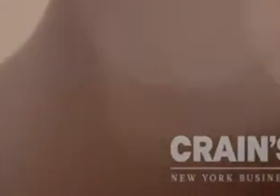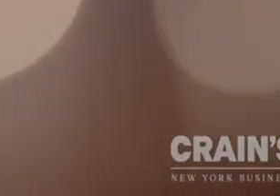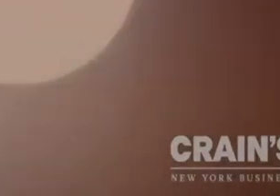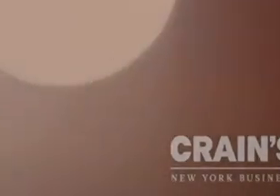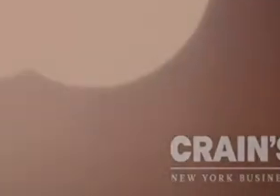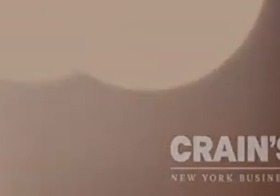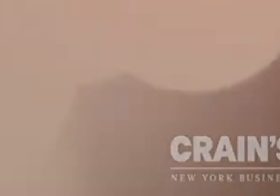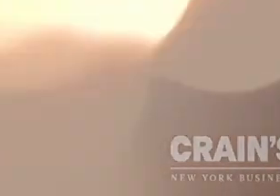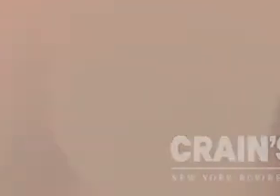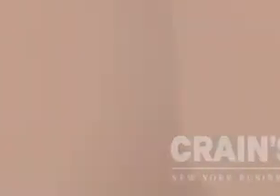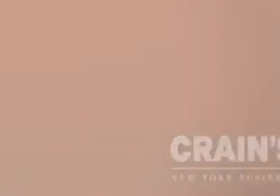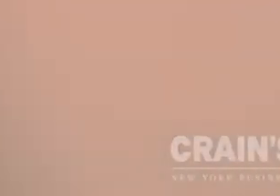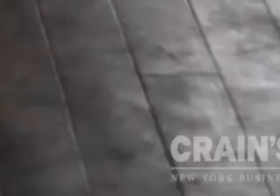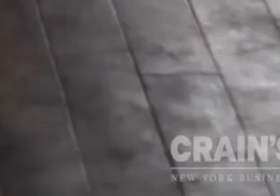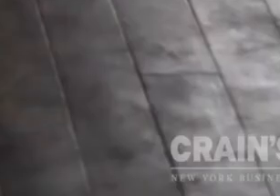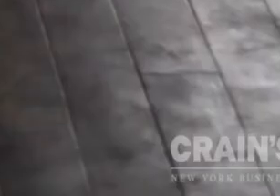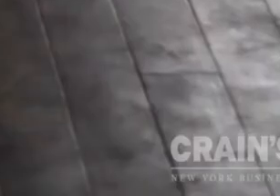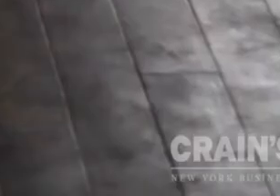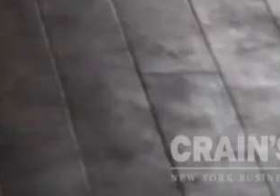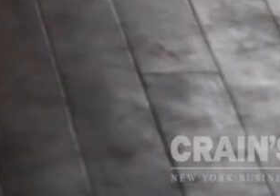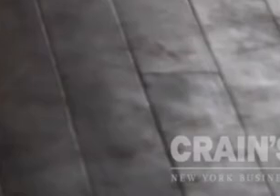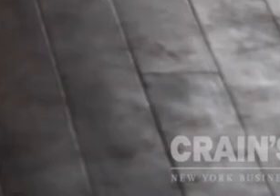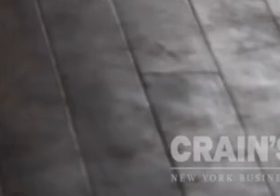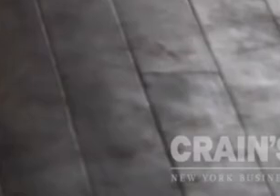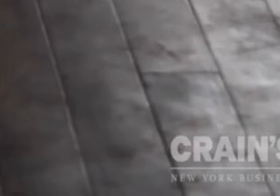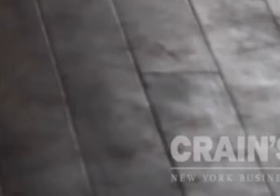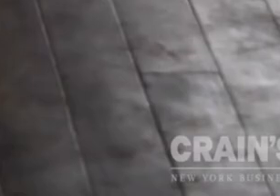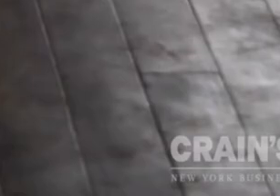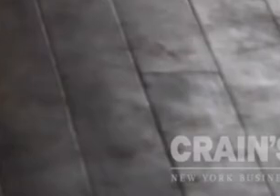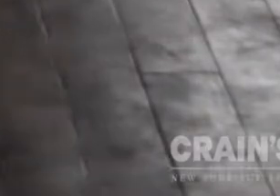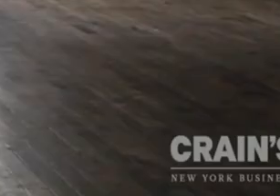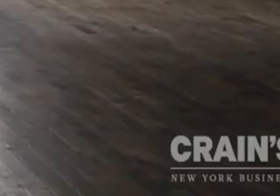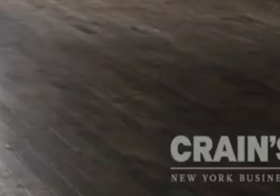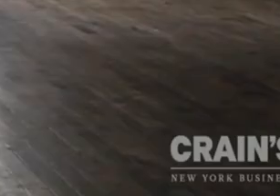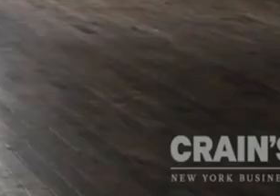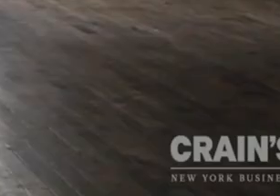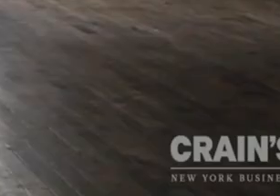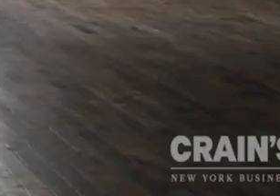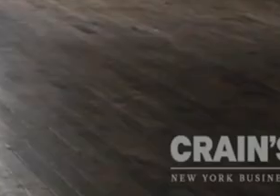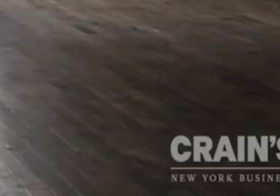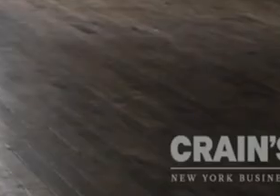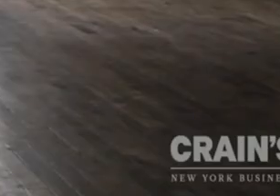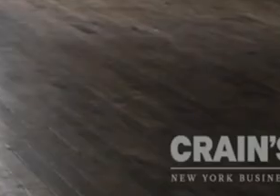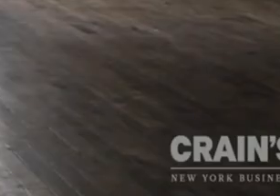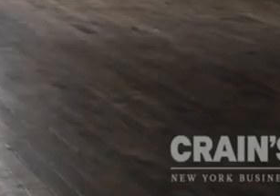And I saw my first Oriental dancer, my first ballet dancer.